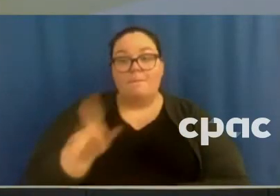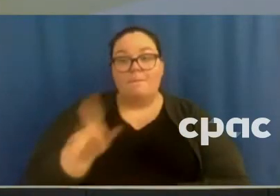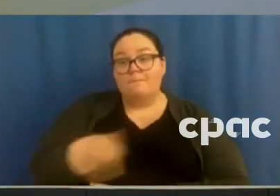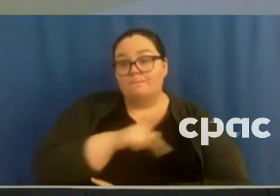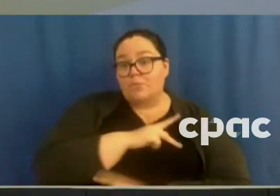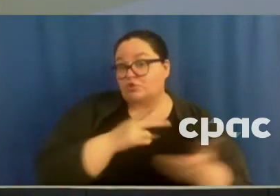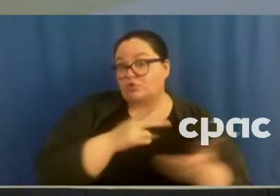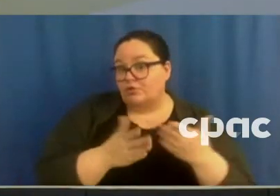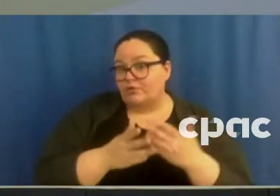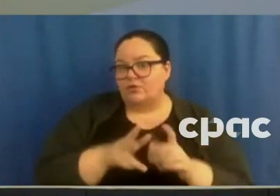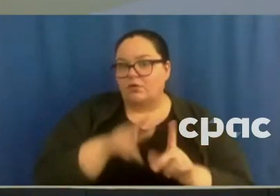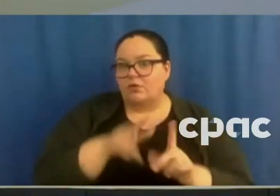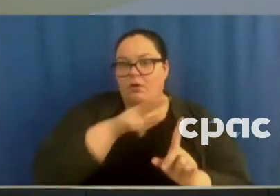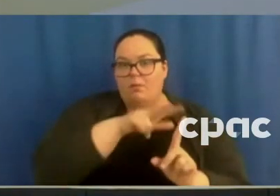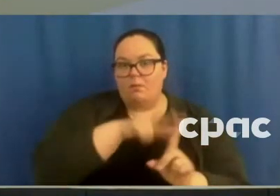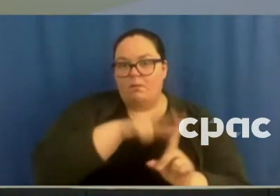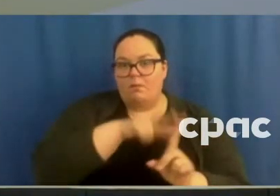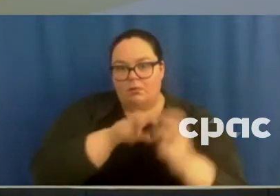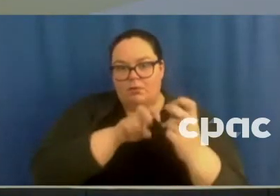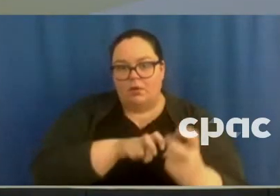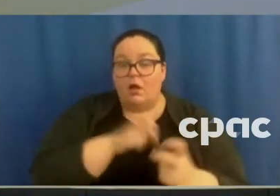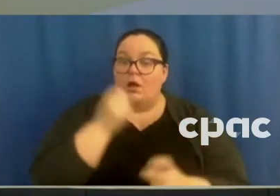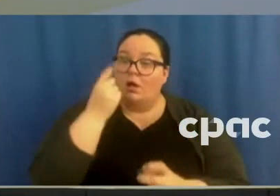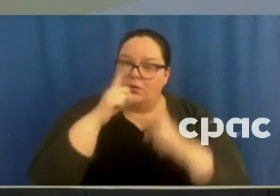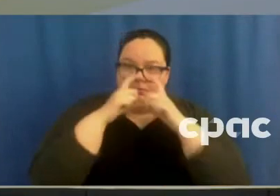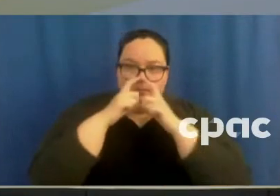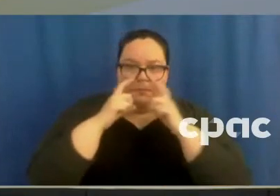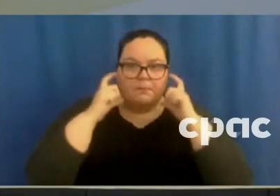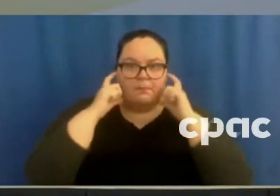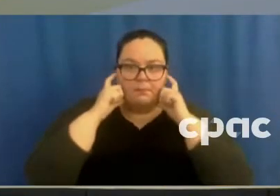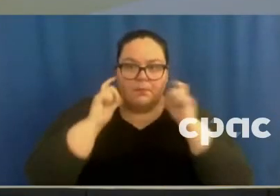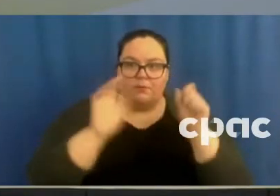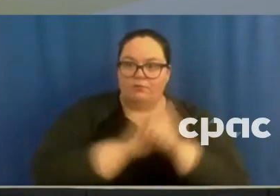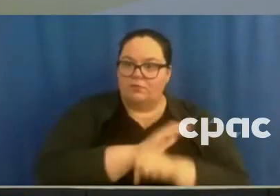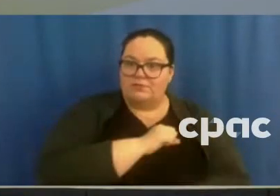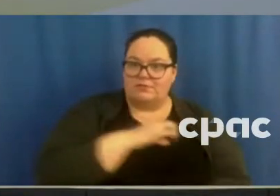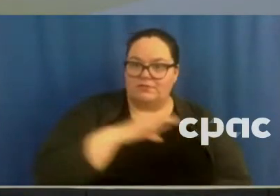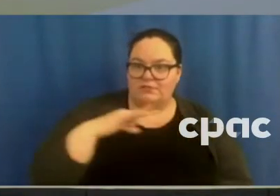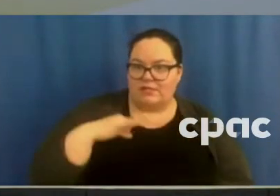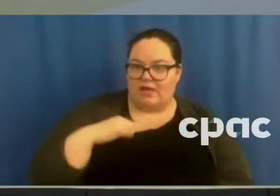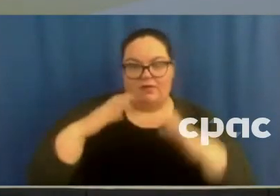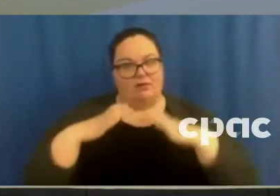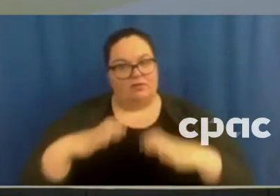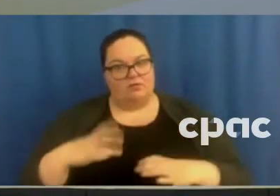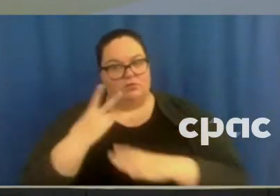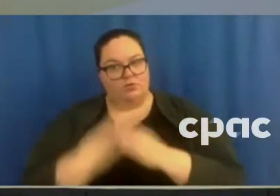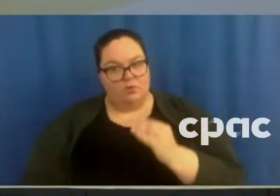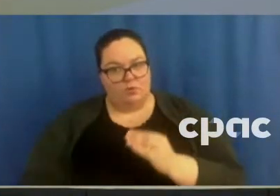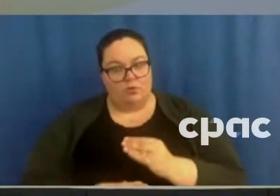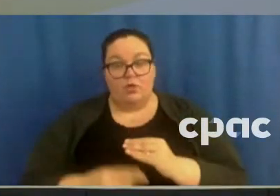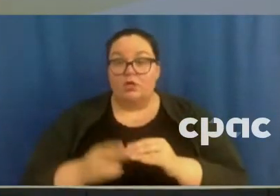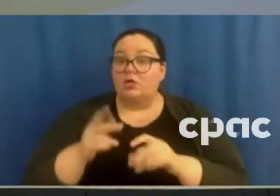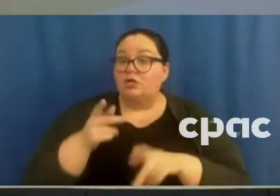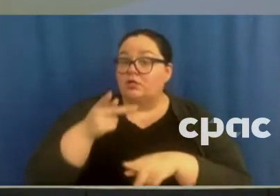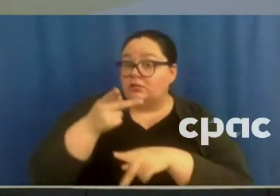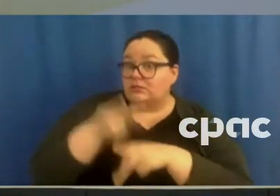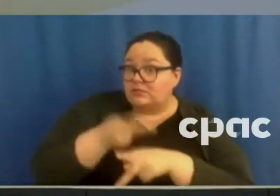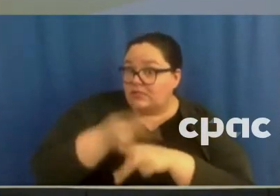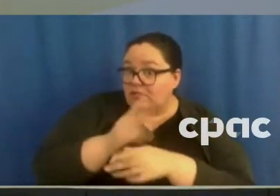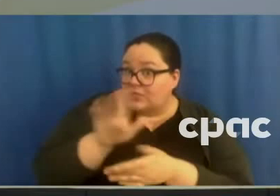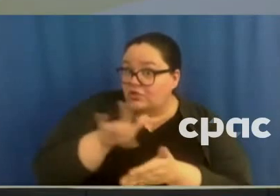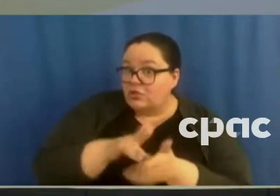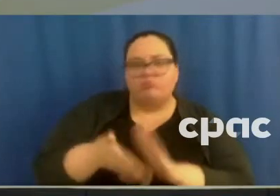basis, provided a non-medical mask is worn at all times by staff and patrons. Child care centers can continue to operate at